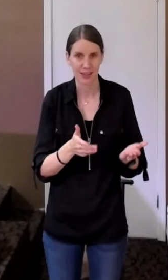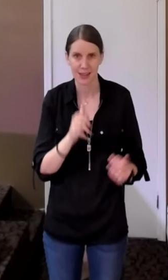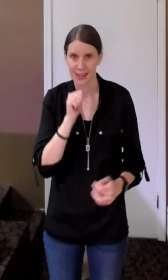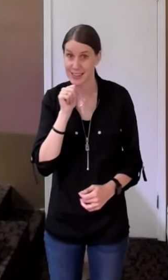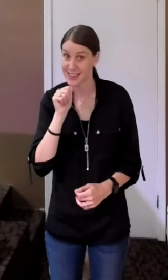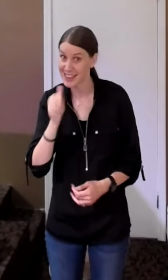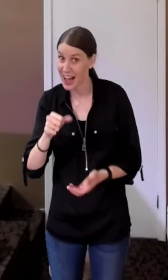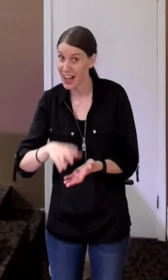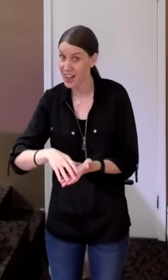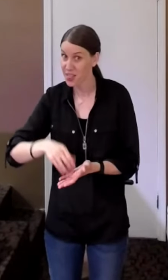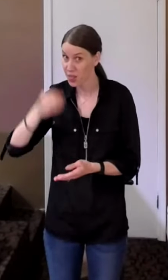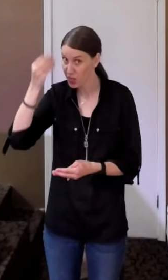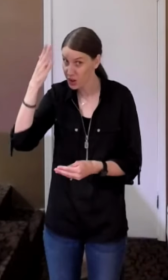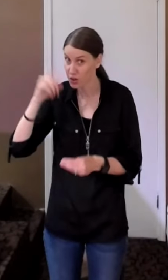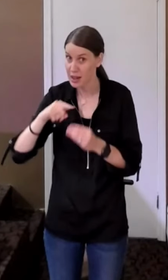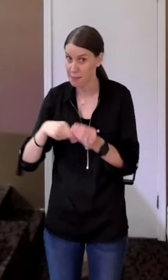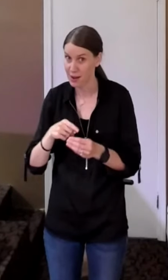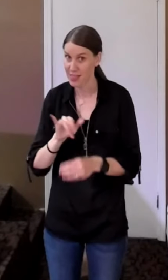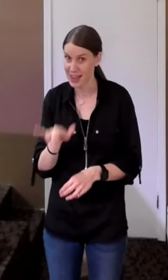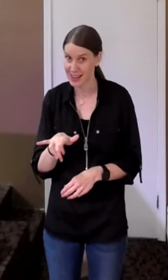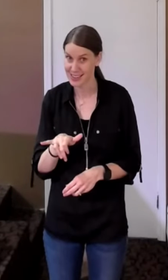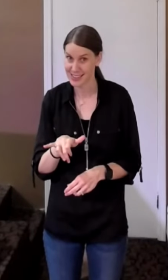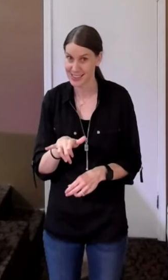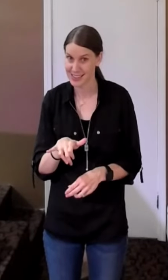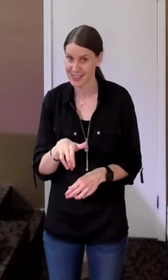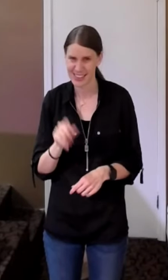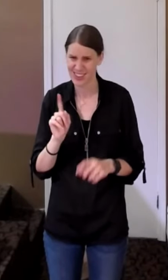learning about them.